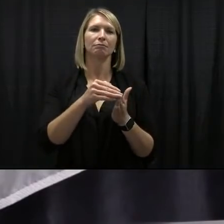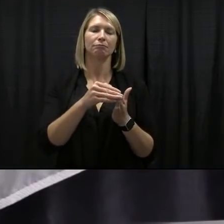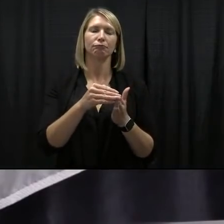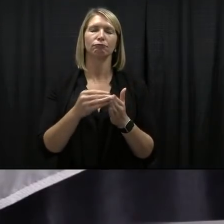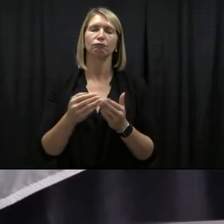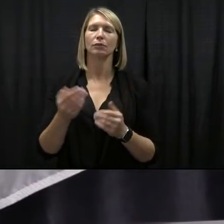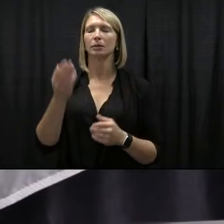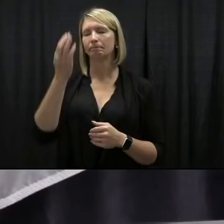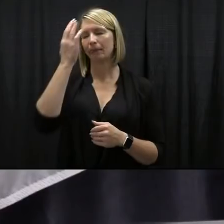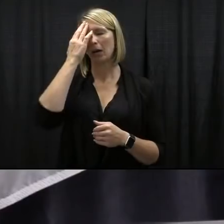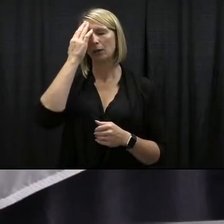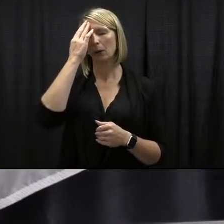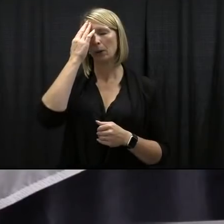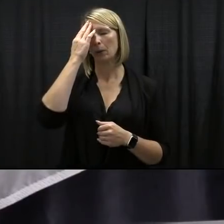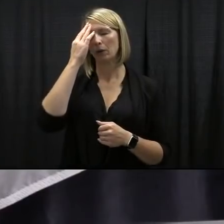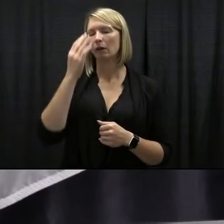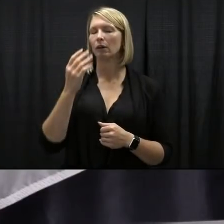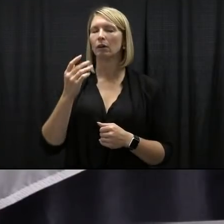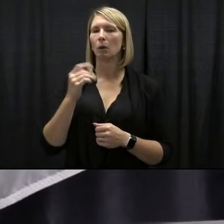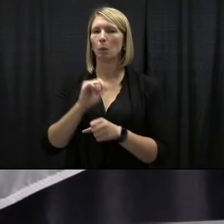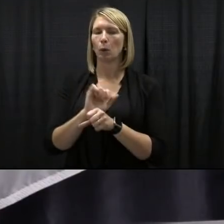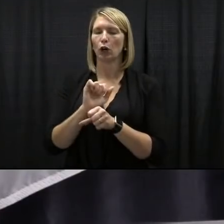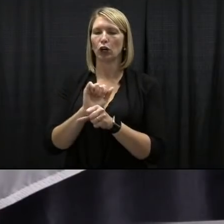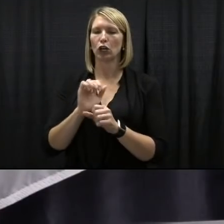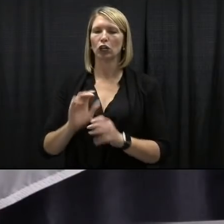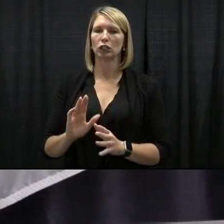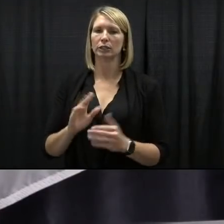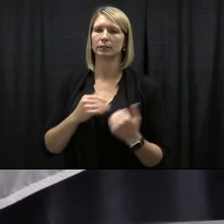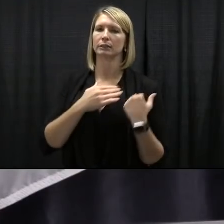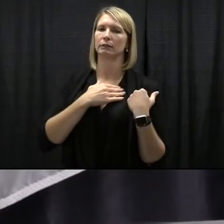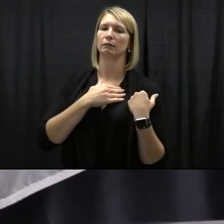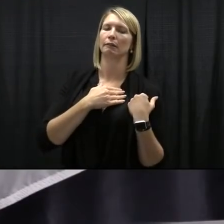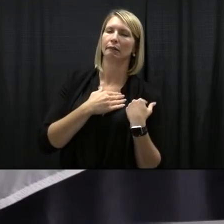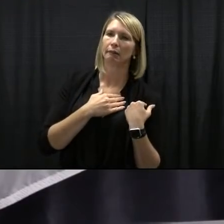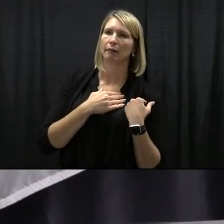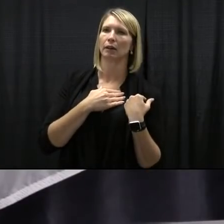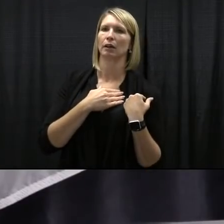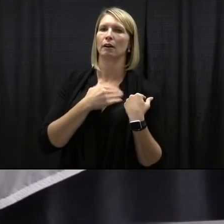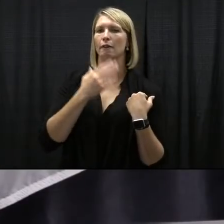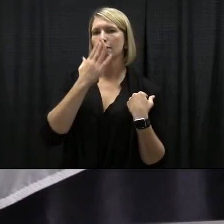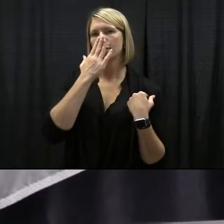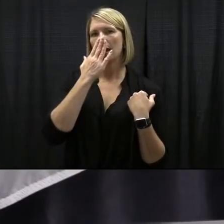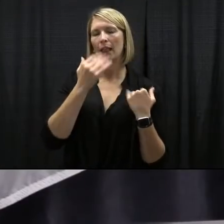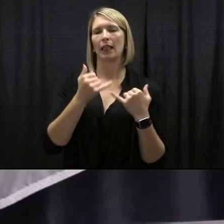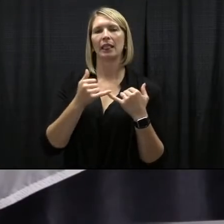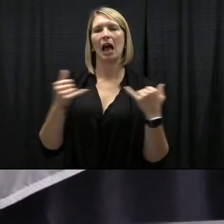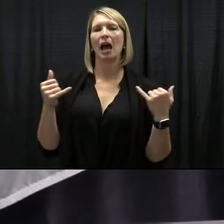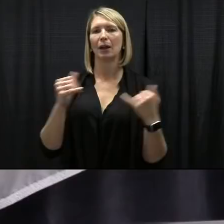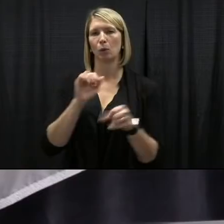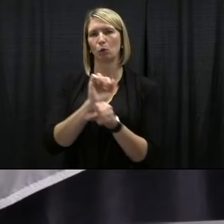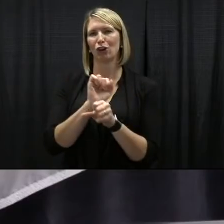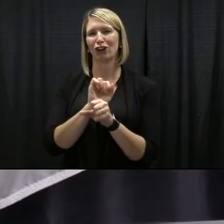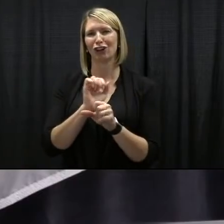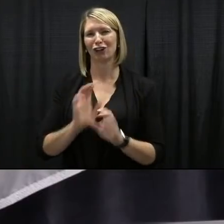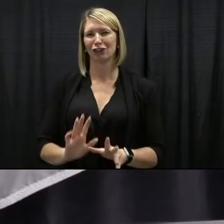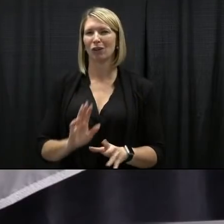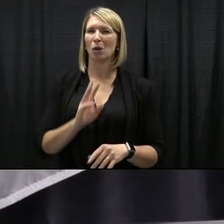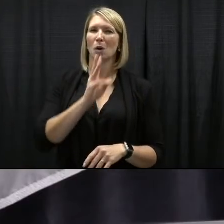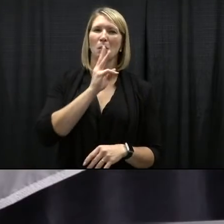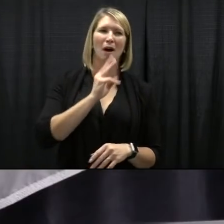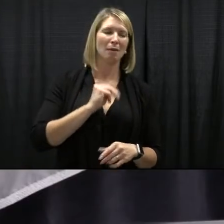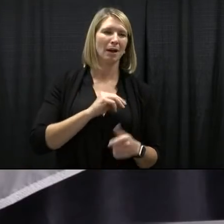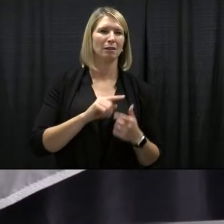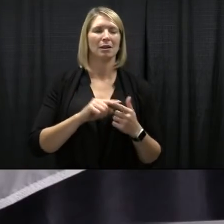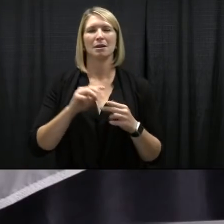that a large burden of COVID-19 has been downloaded to frontline workers, and we certainly